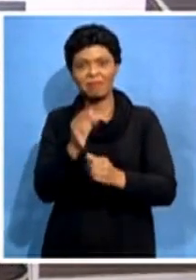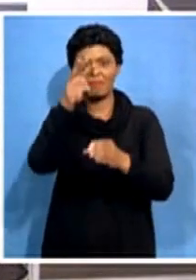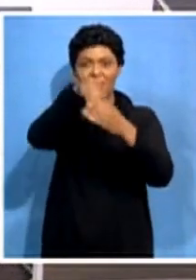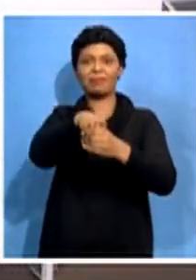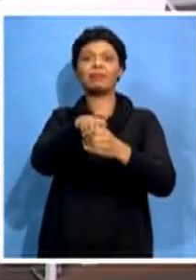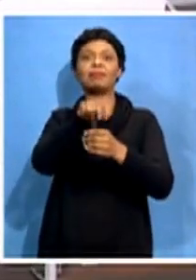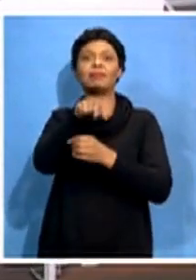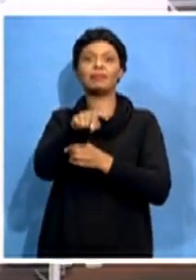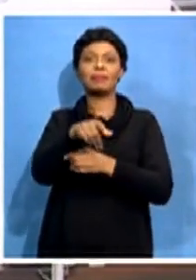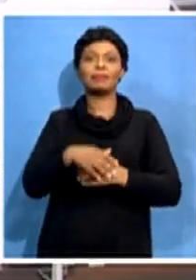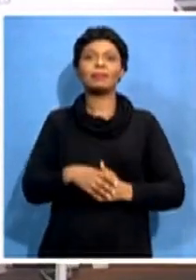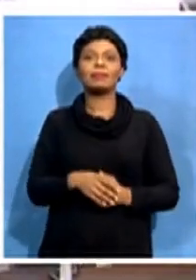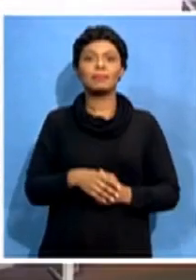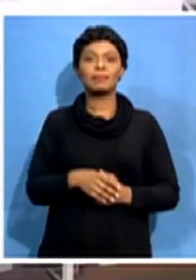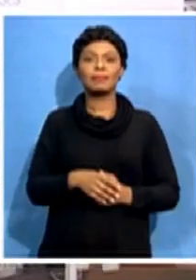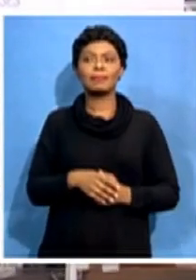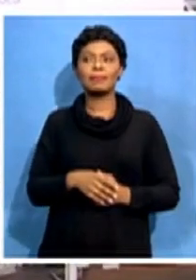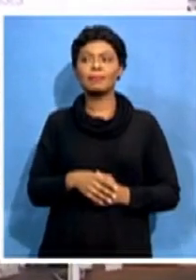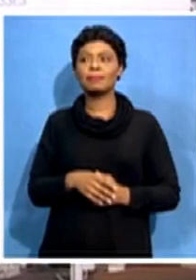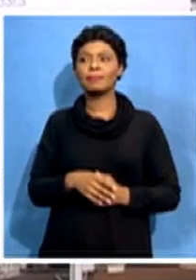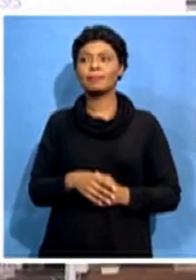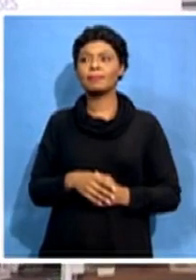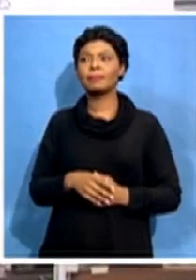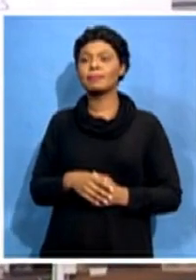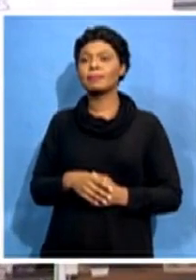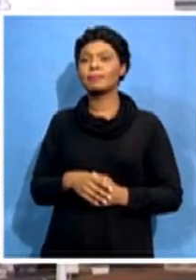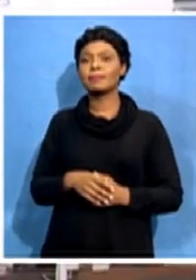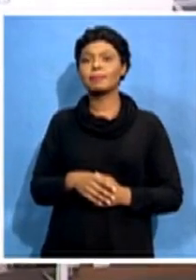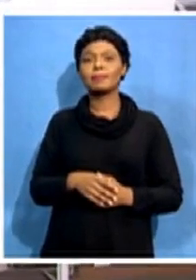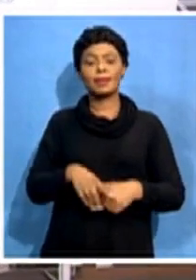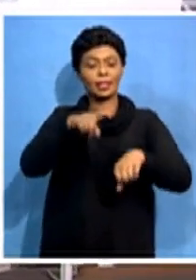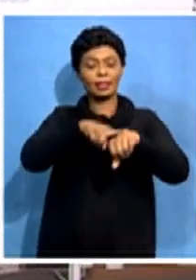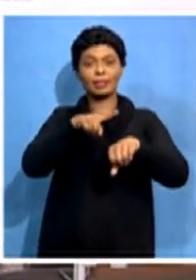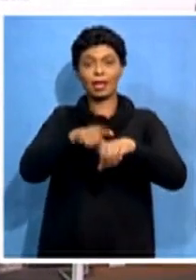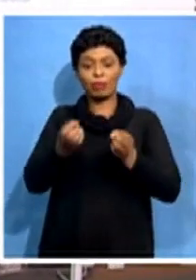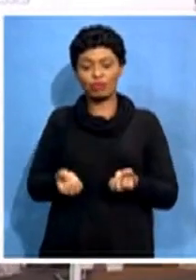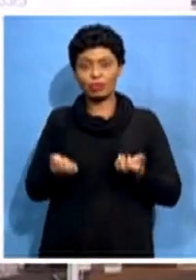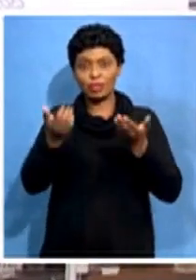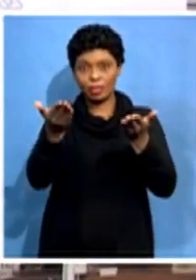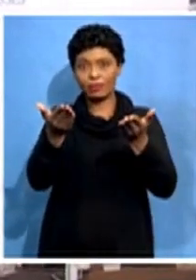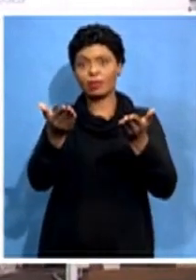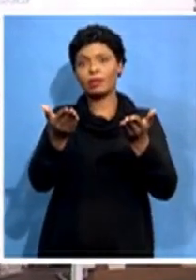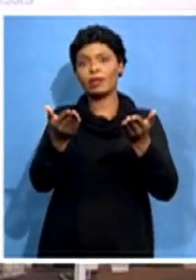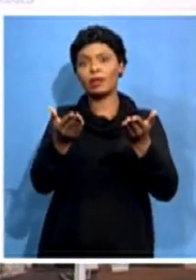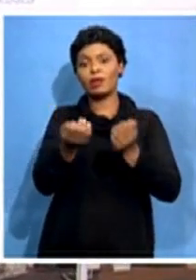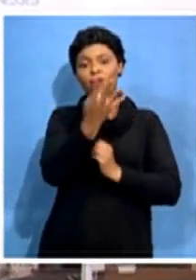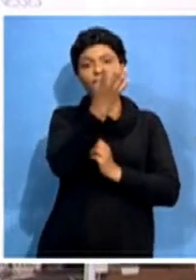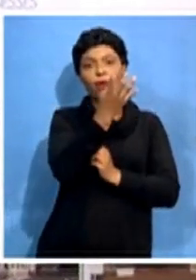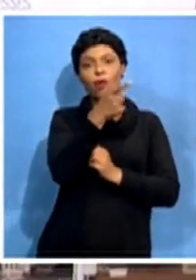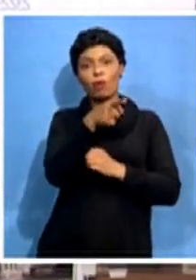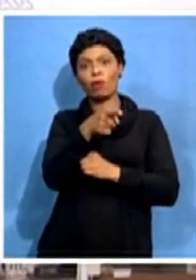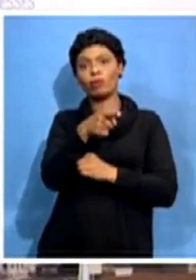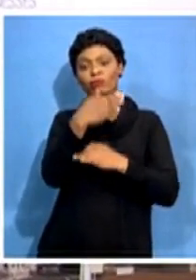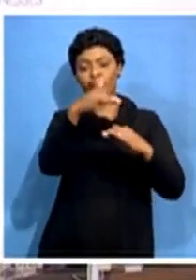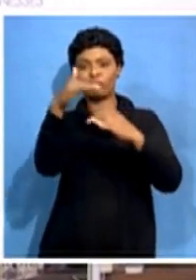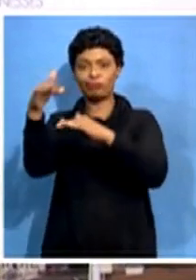tight. We have to deliver. Obviously, the Ford timelines are critical to us. We understand the kickoff date for